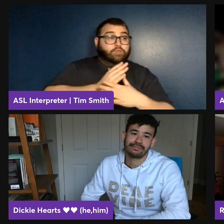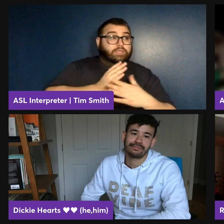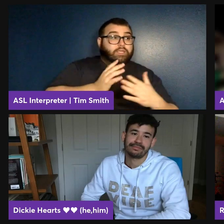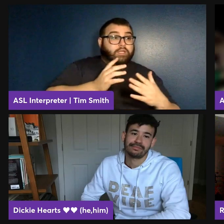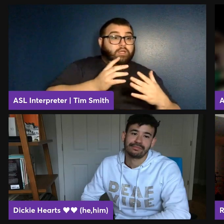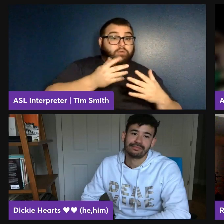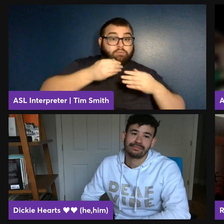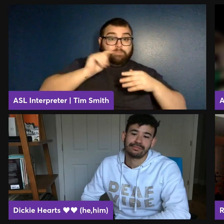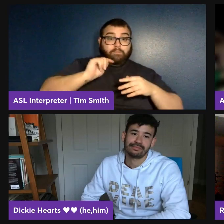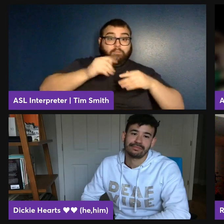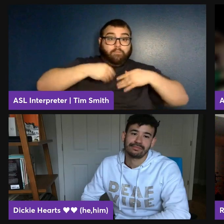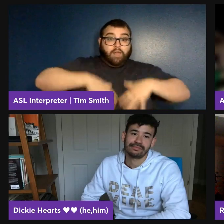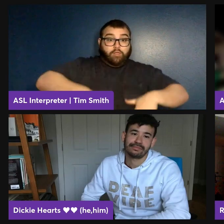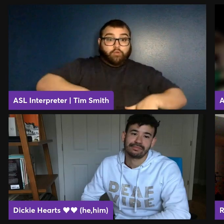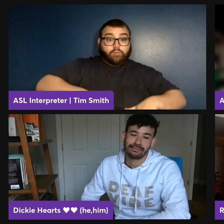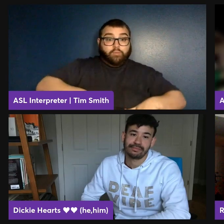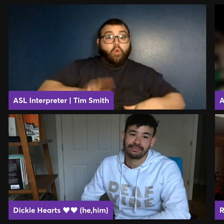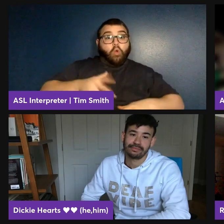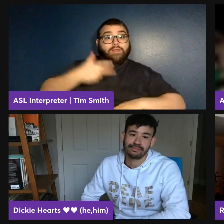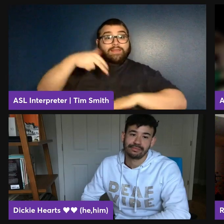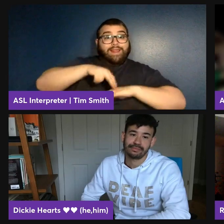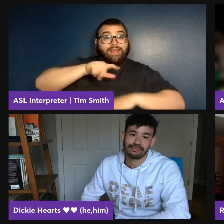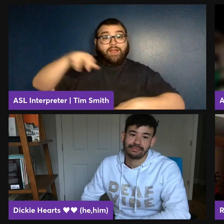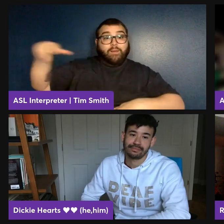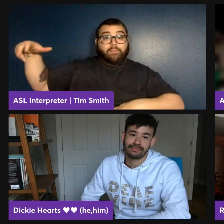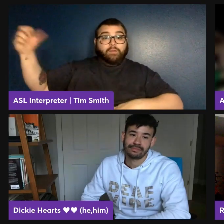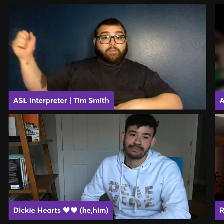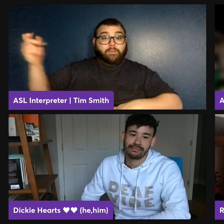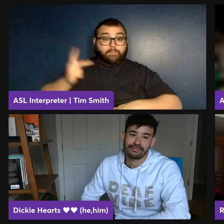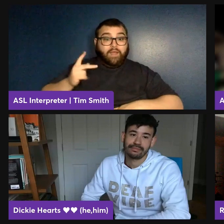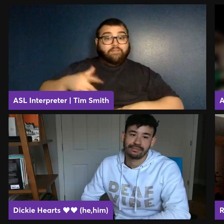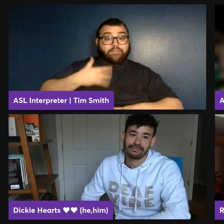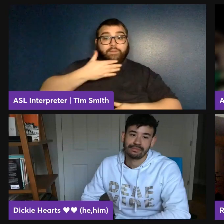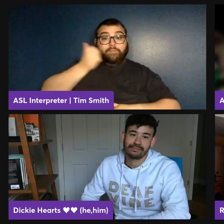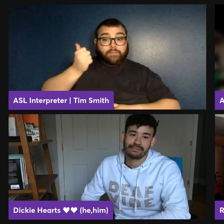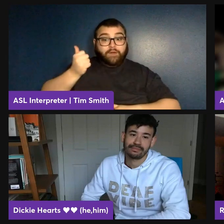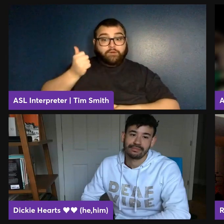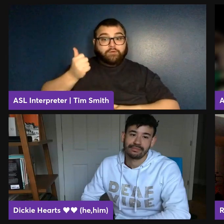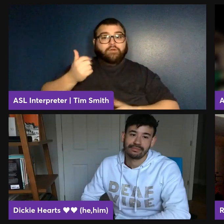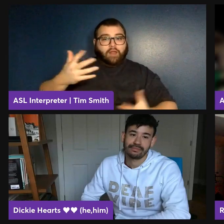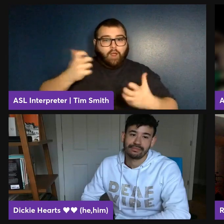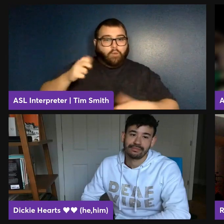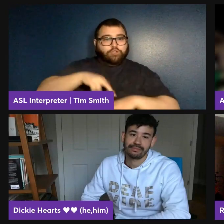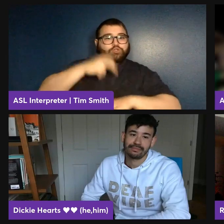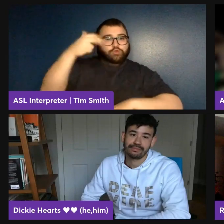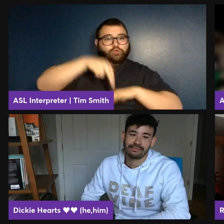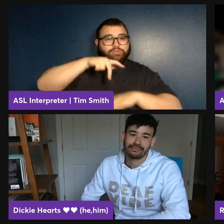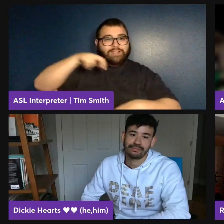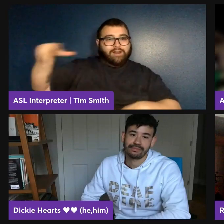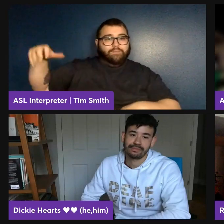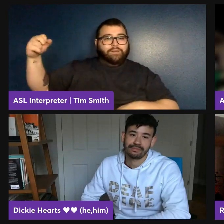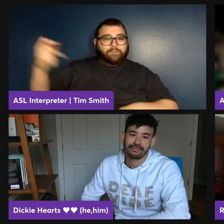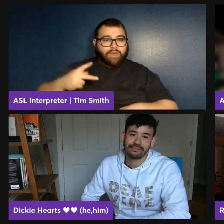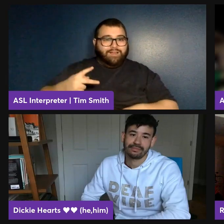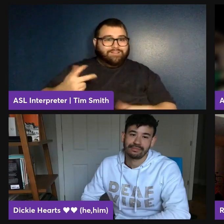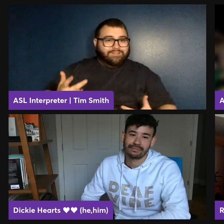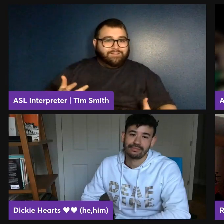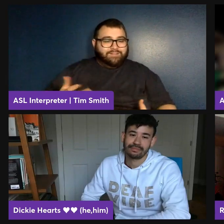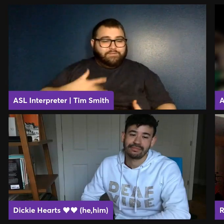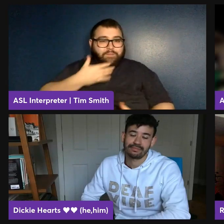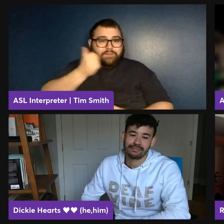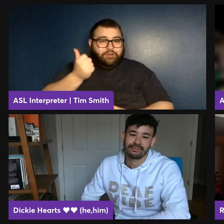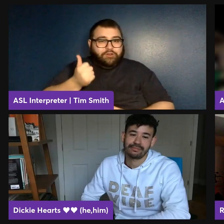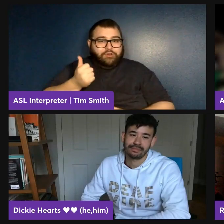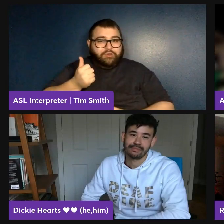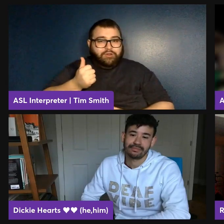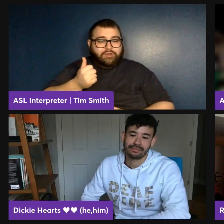wetting yourself in my show or getting up and coming back and feeling a lot better, I want you to get up and come back. So